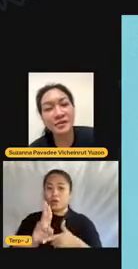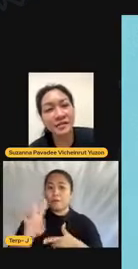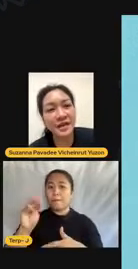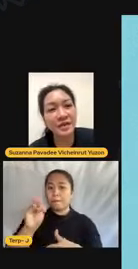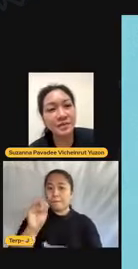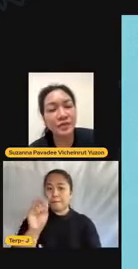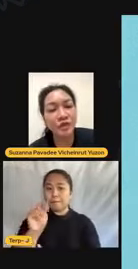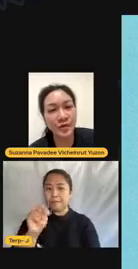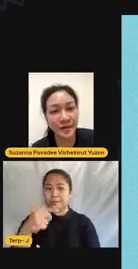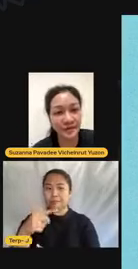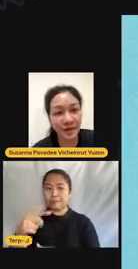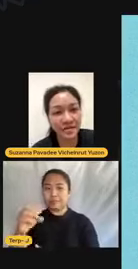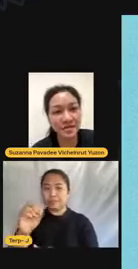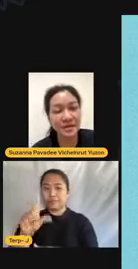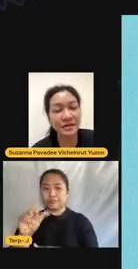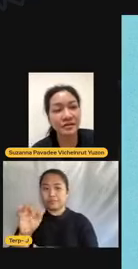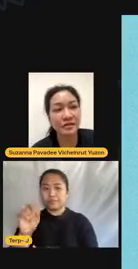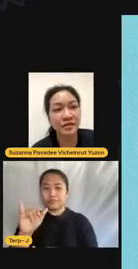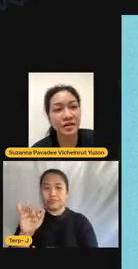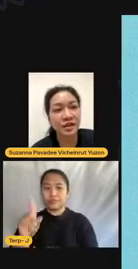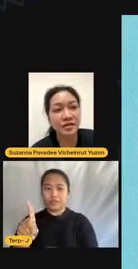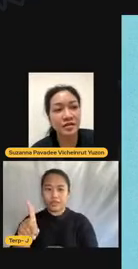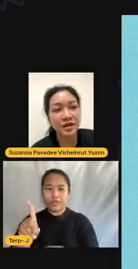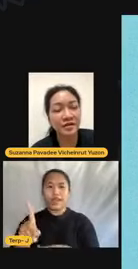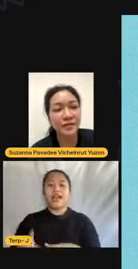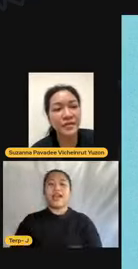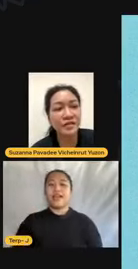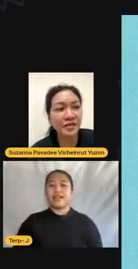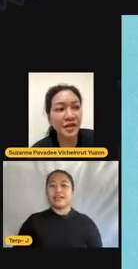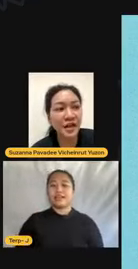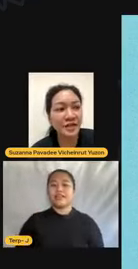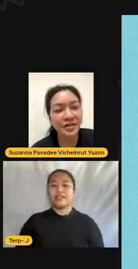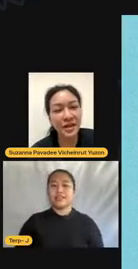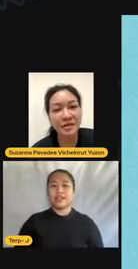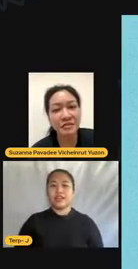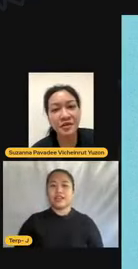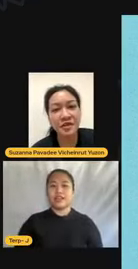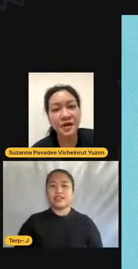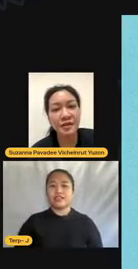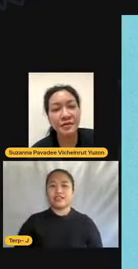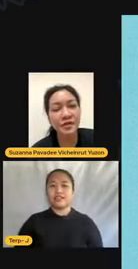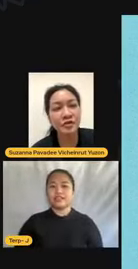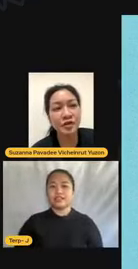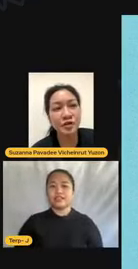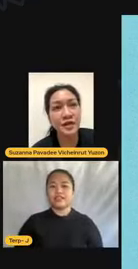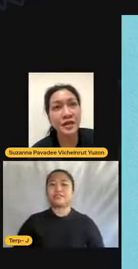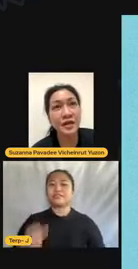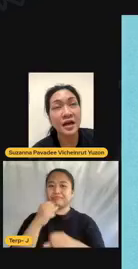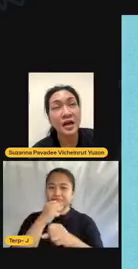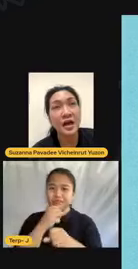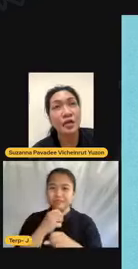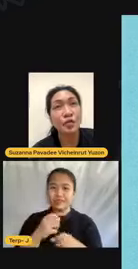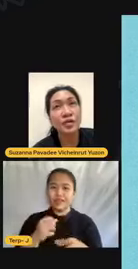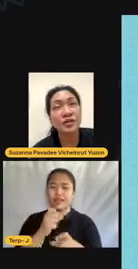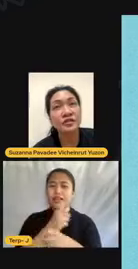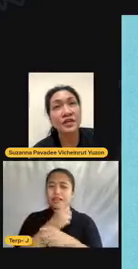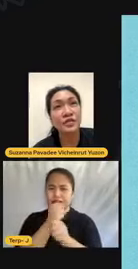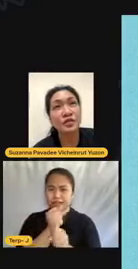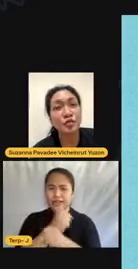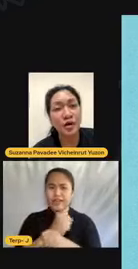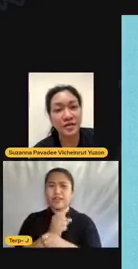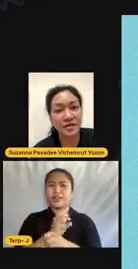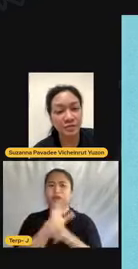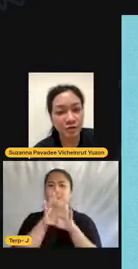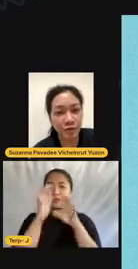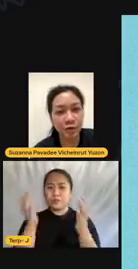not ill-intended. But if you correct them nicely, or you tell them, that's already advocating for your child, because you're creating a world that